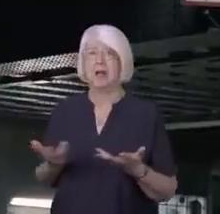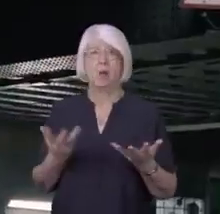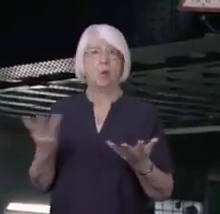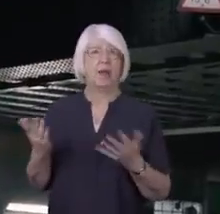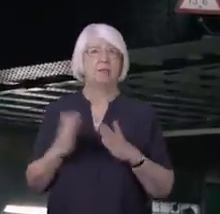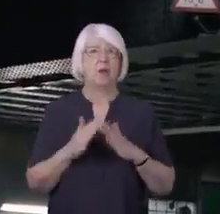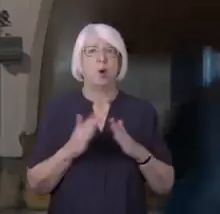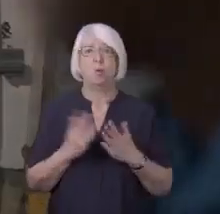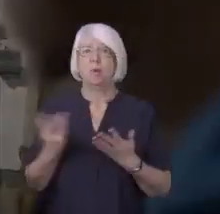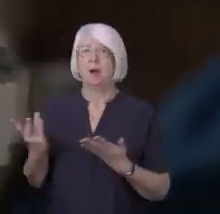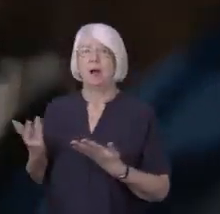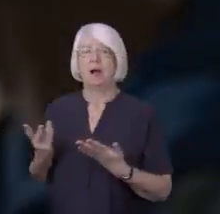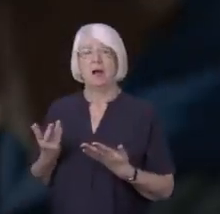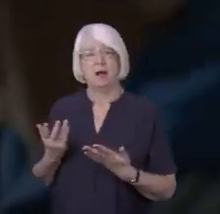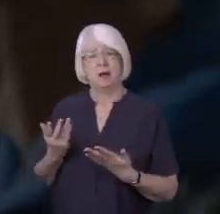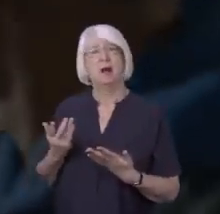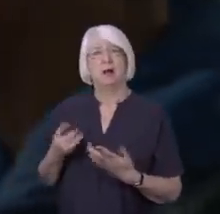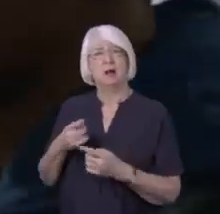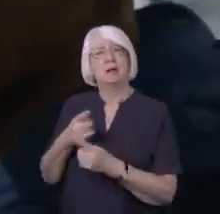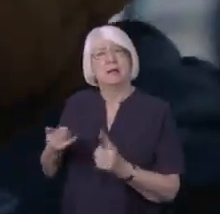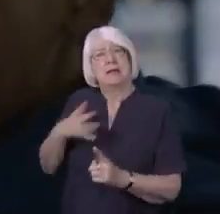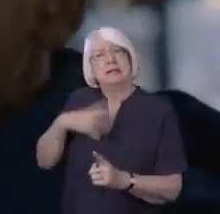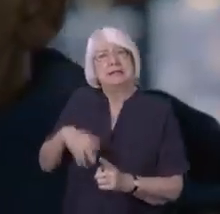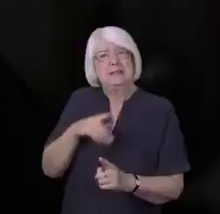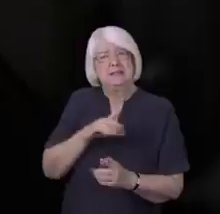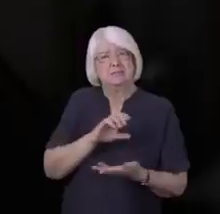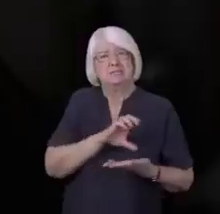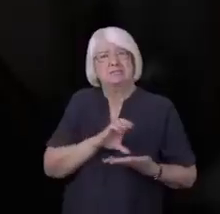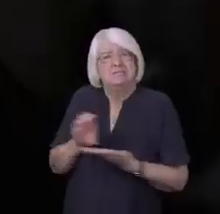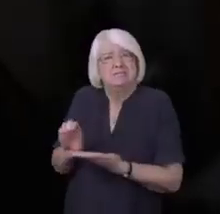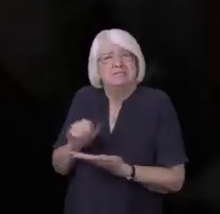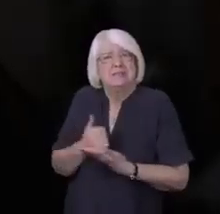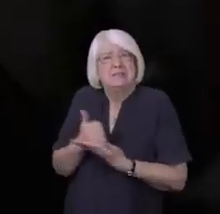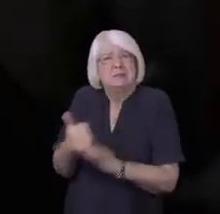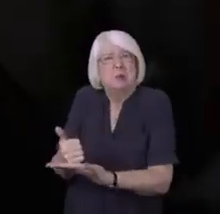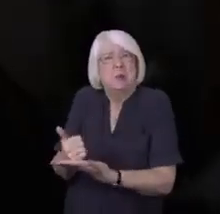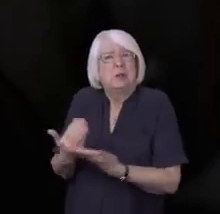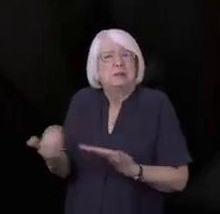night, they need the charity support more than ever.